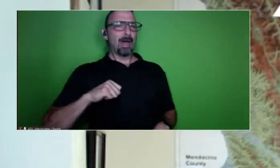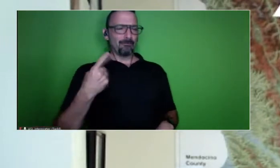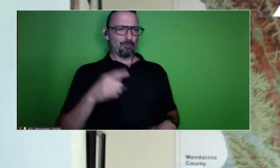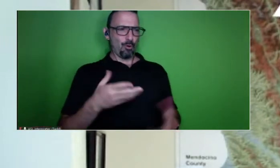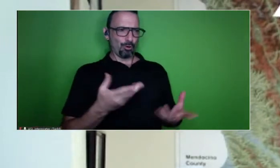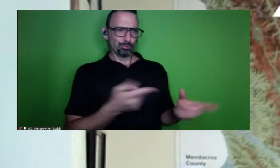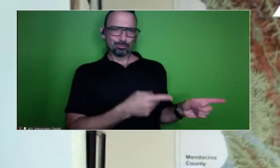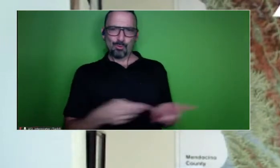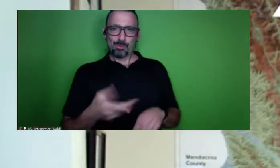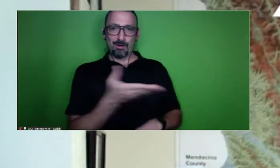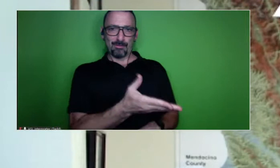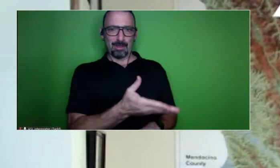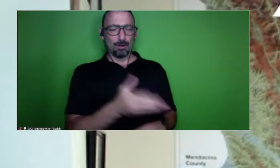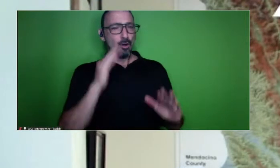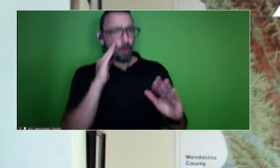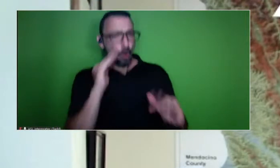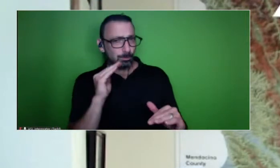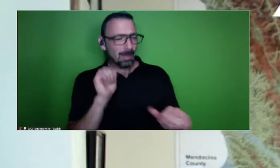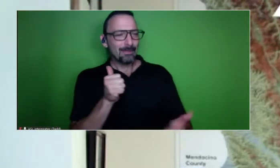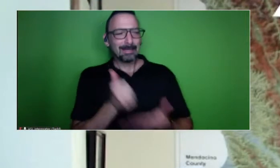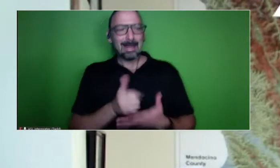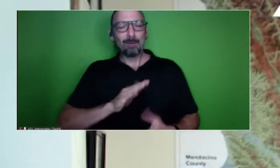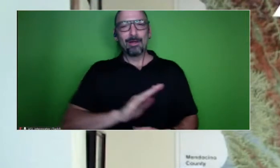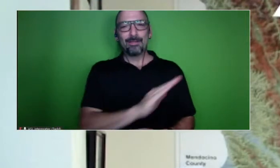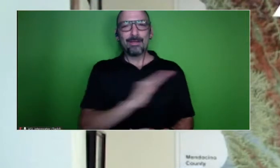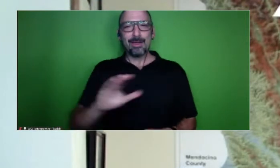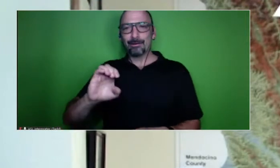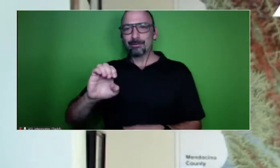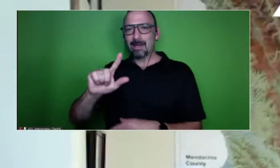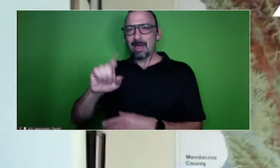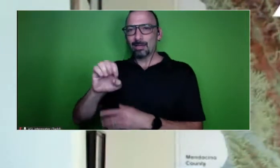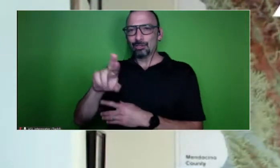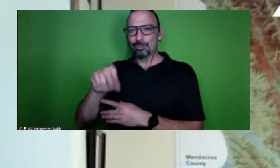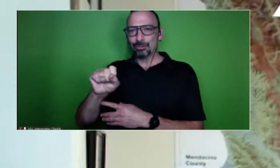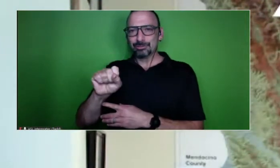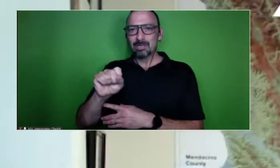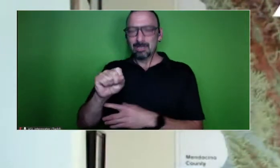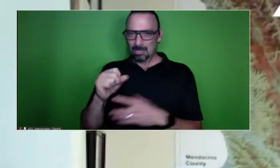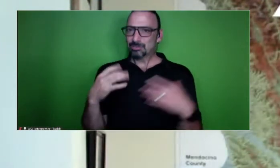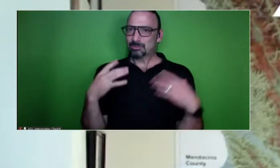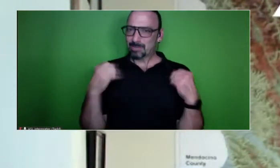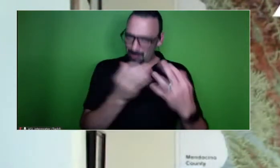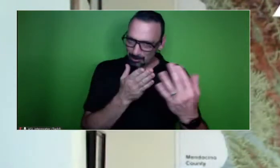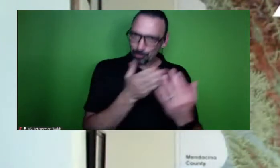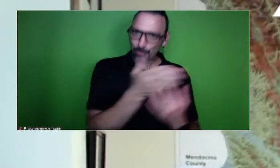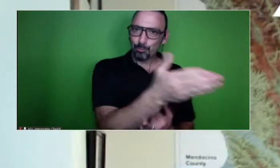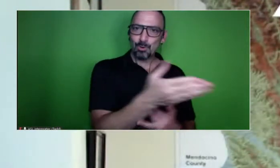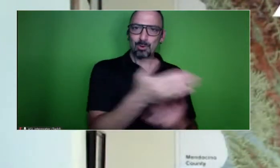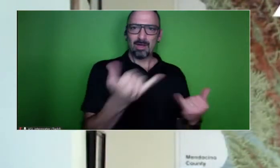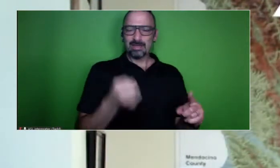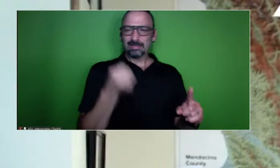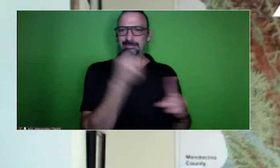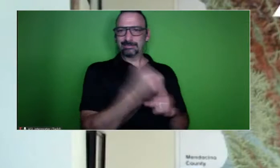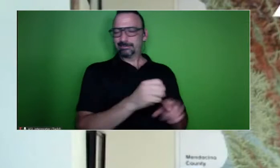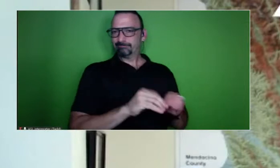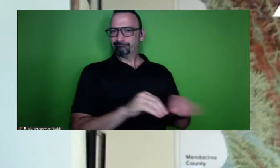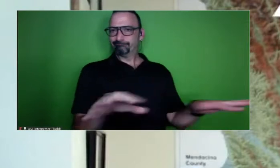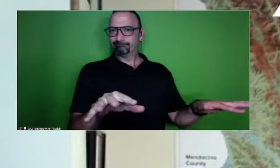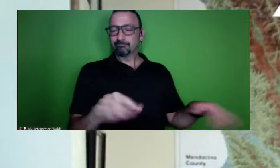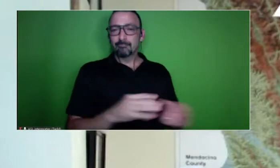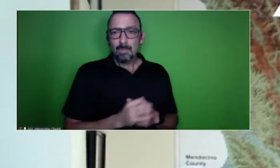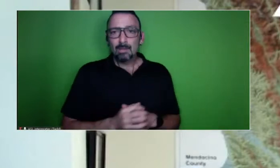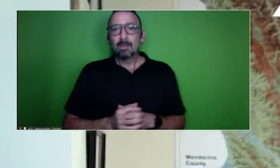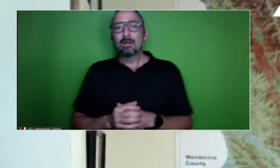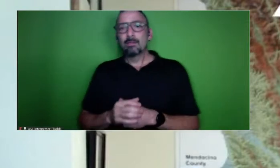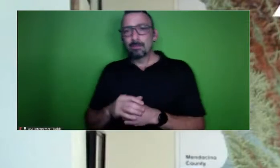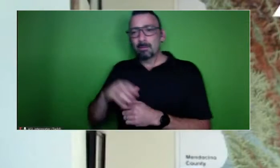be able to help their elders make it through this outbreak. The Mendocino County Public Health Department,